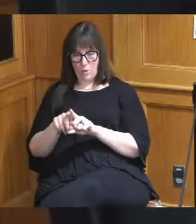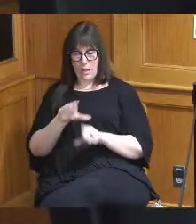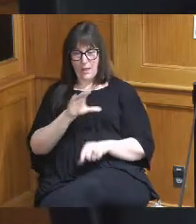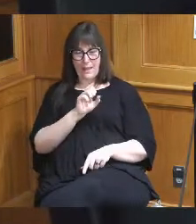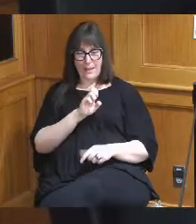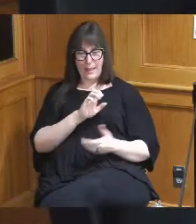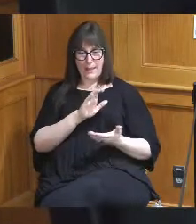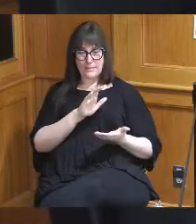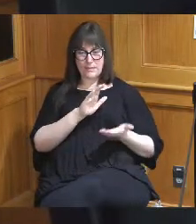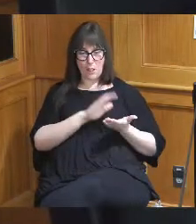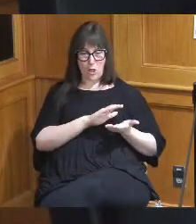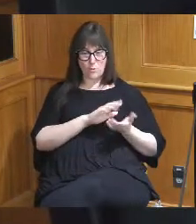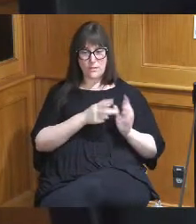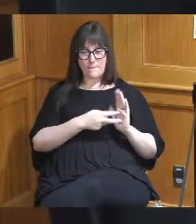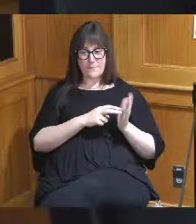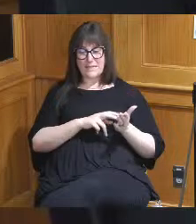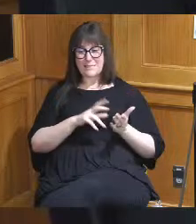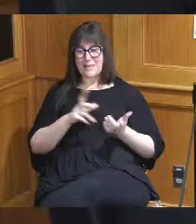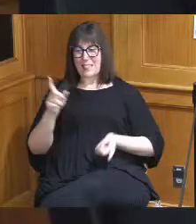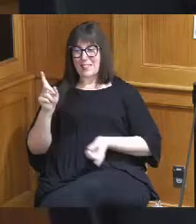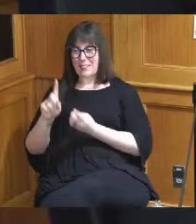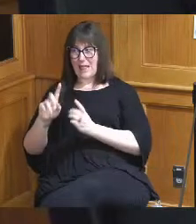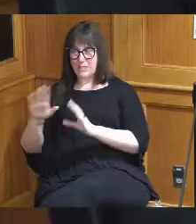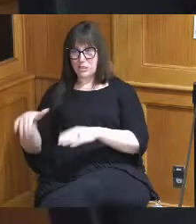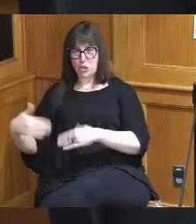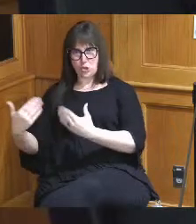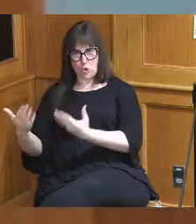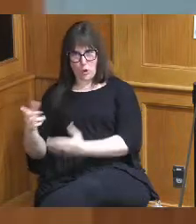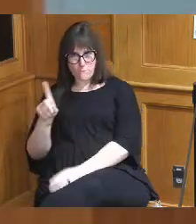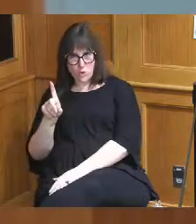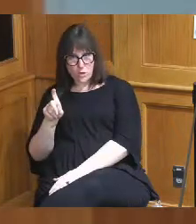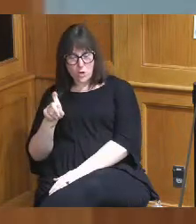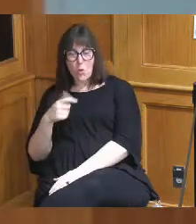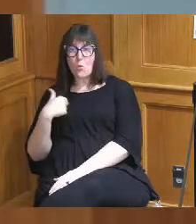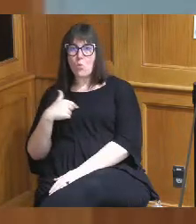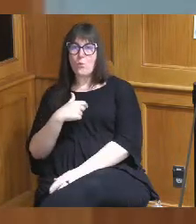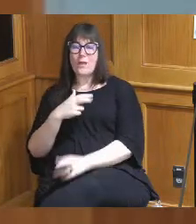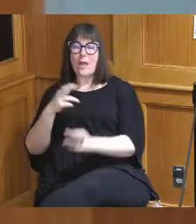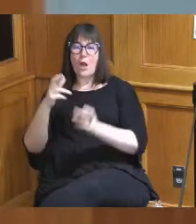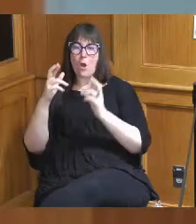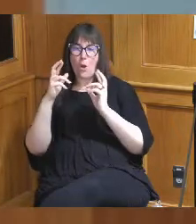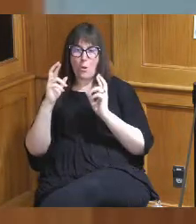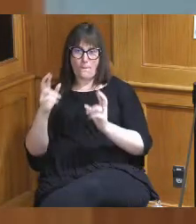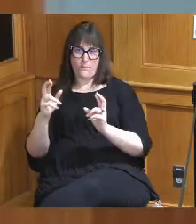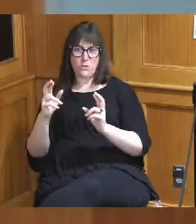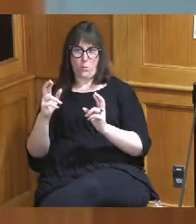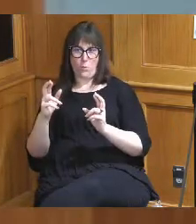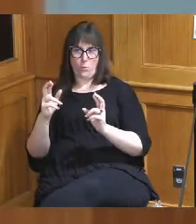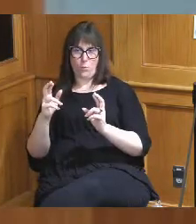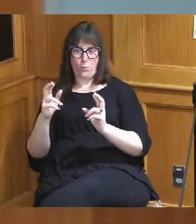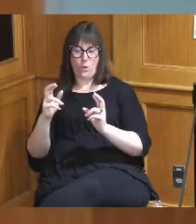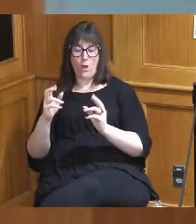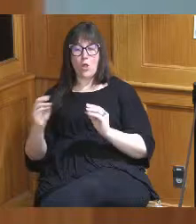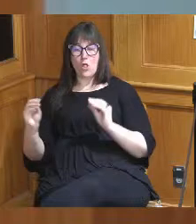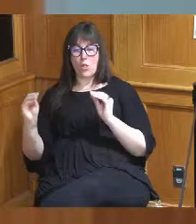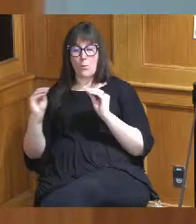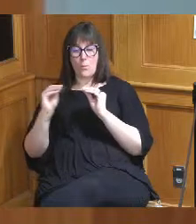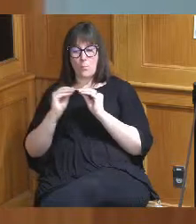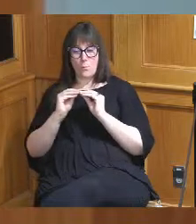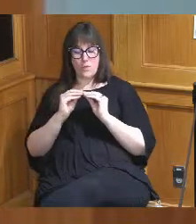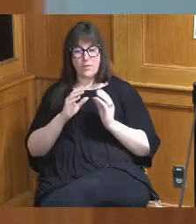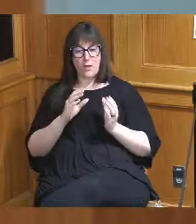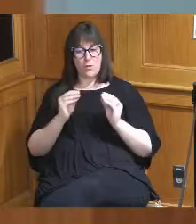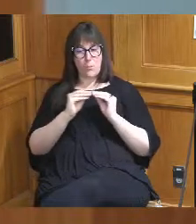less turnover? I hope so. Absolutely. We think that the lower the caseload, the more staff are able